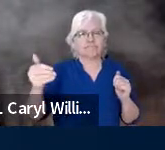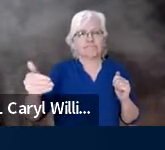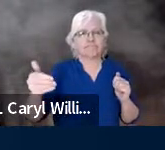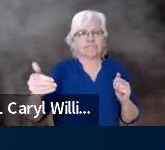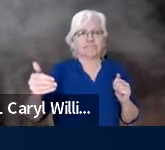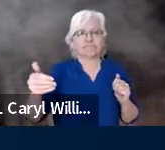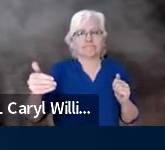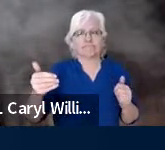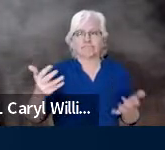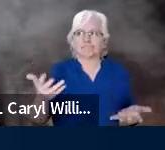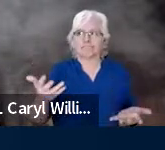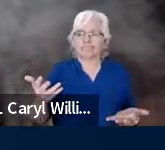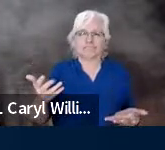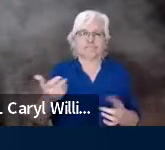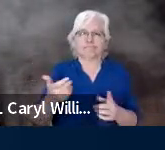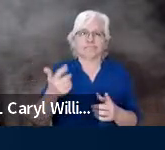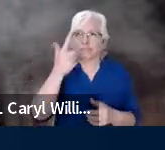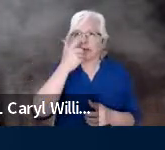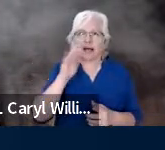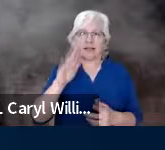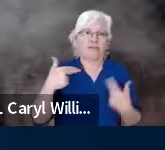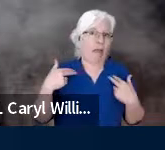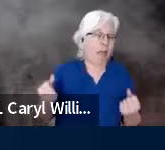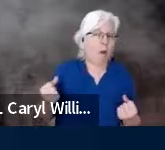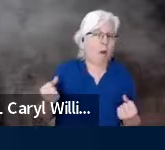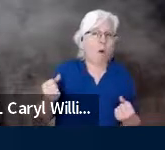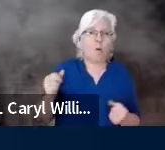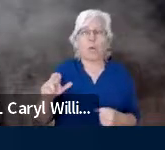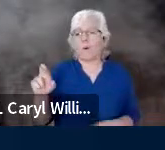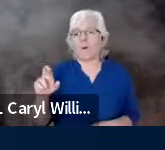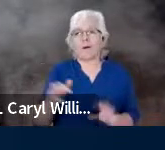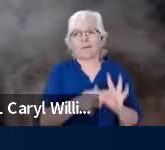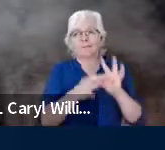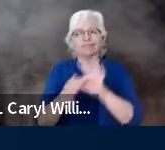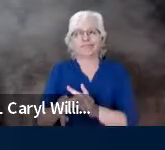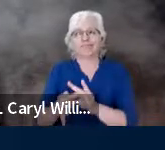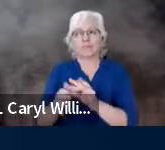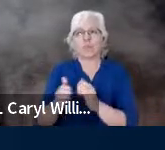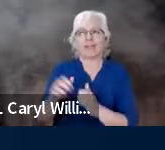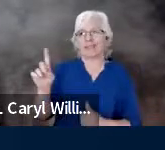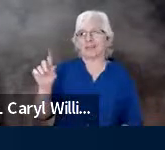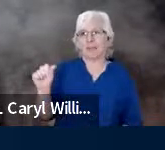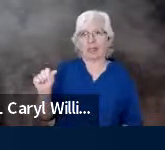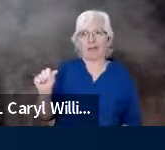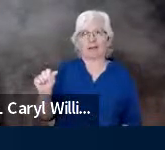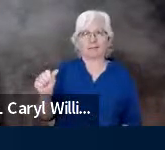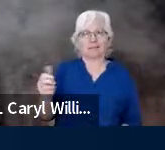to health or disability related reasons. And